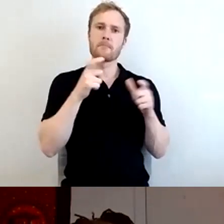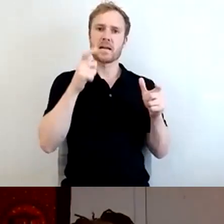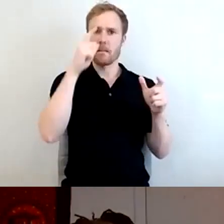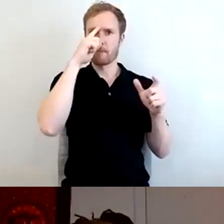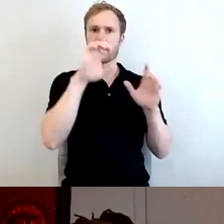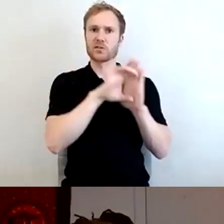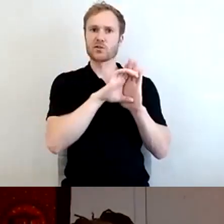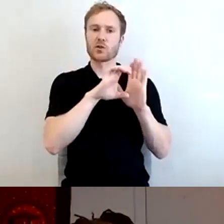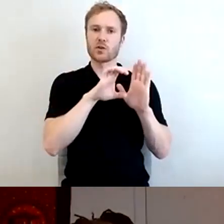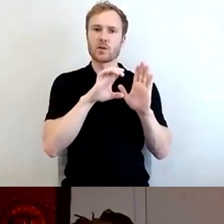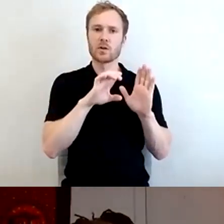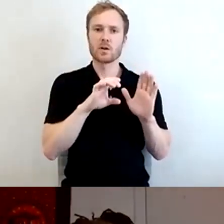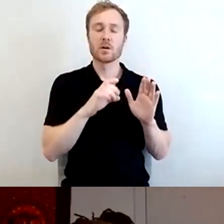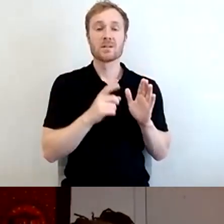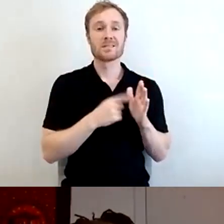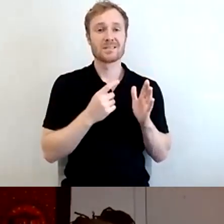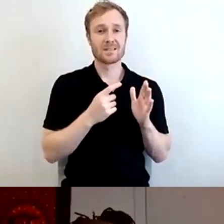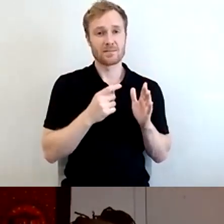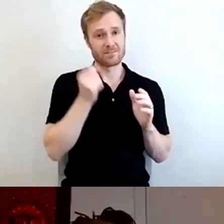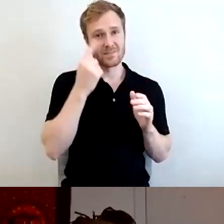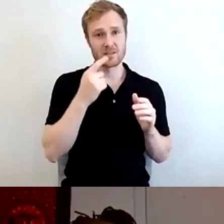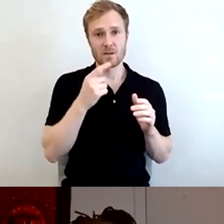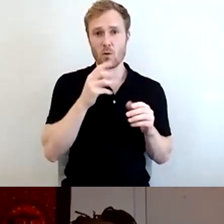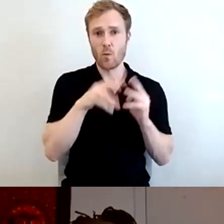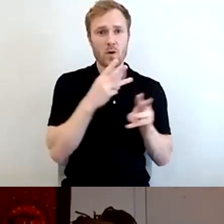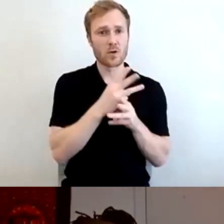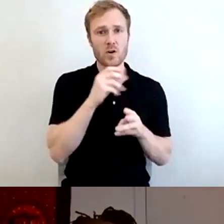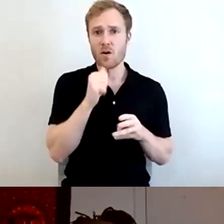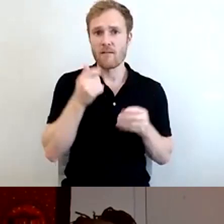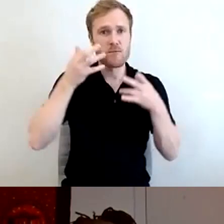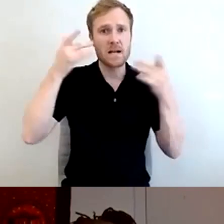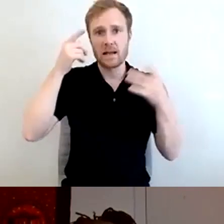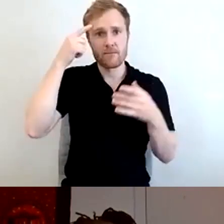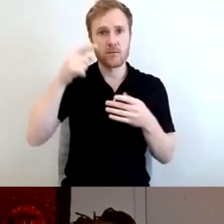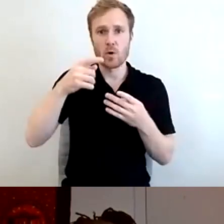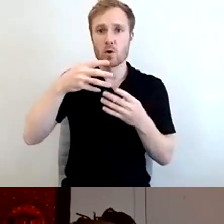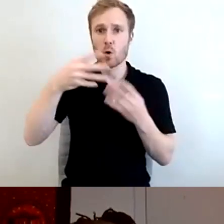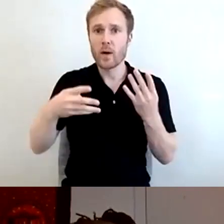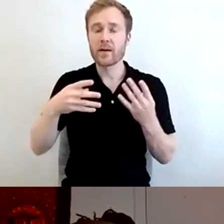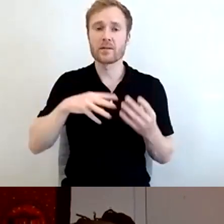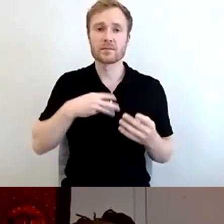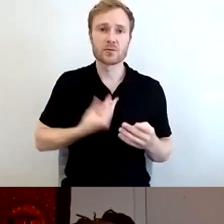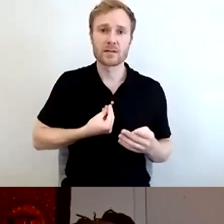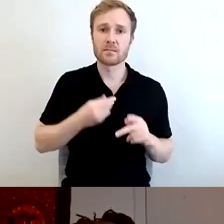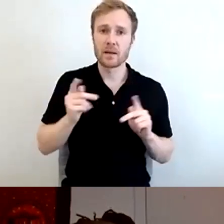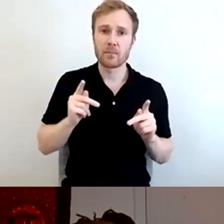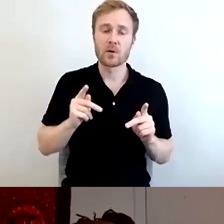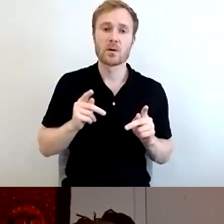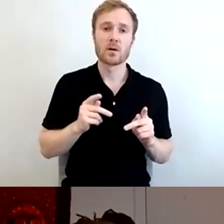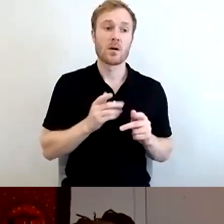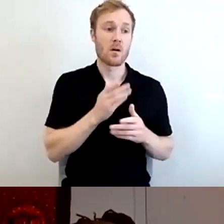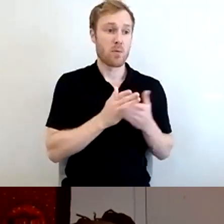the world is unkind and unfriendly to queer and trans folks. And so part of that discovery process, part of that fluidity could also be tied